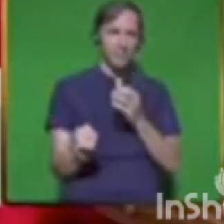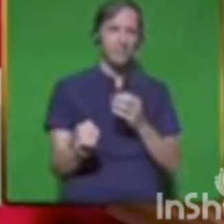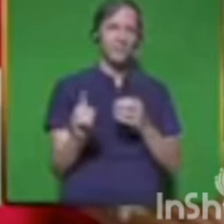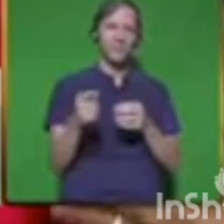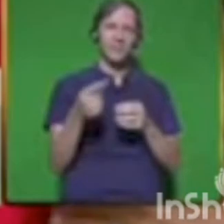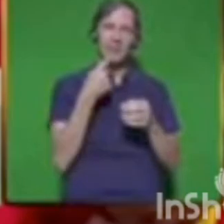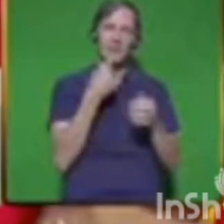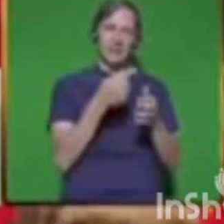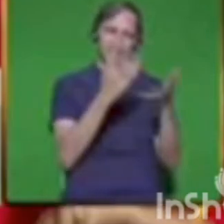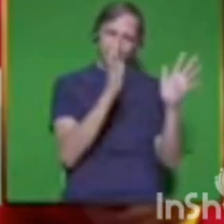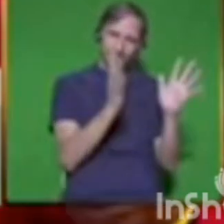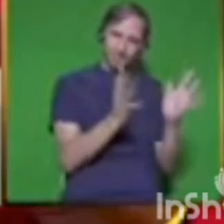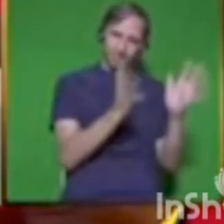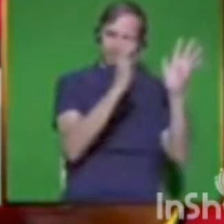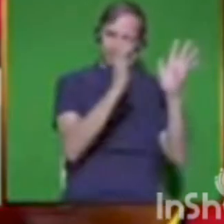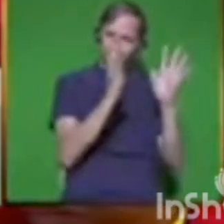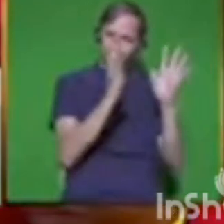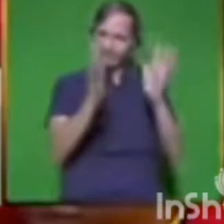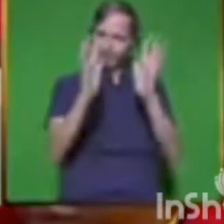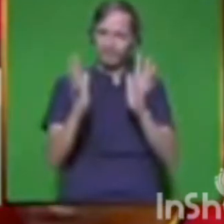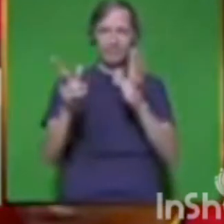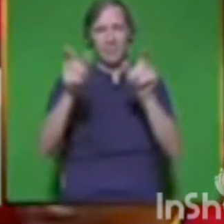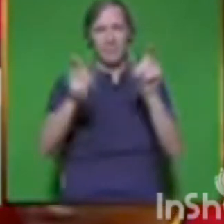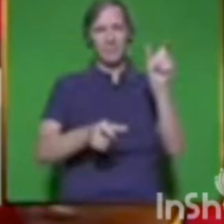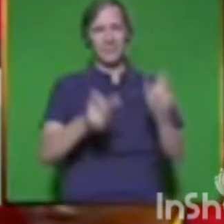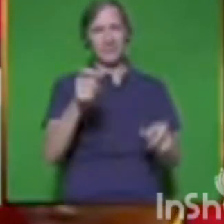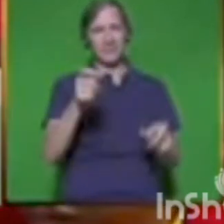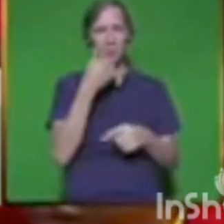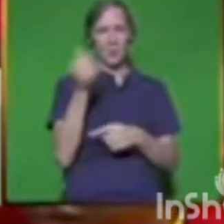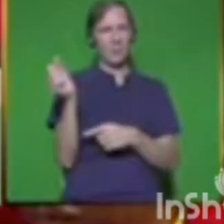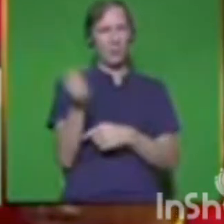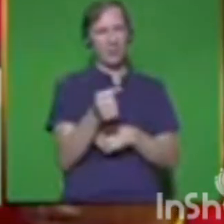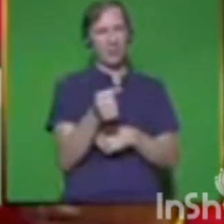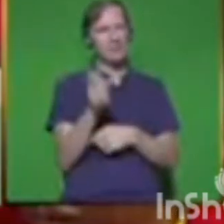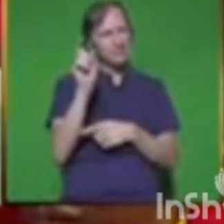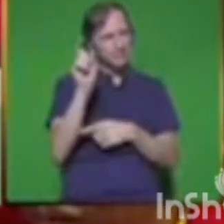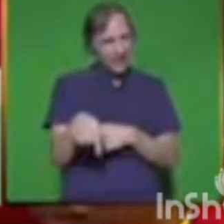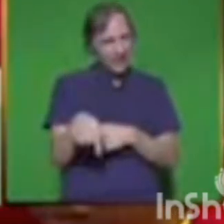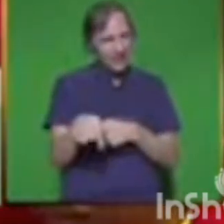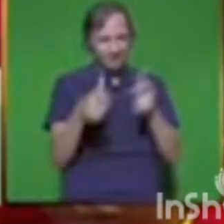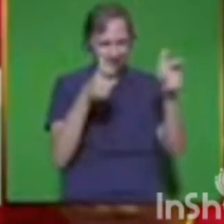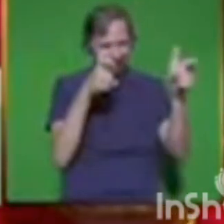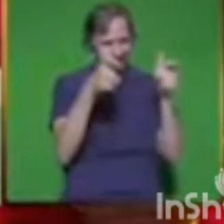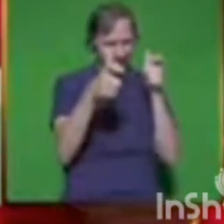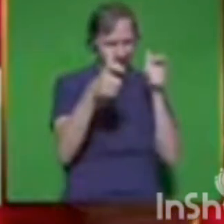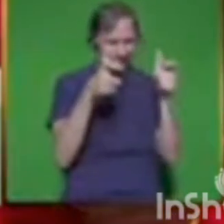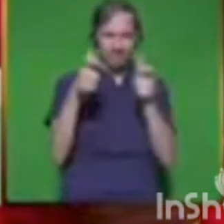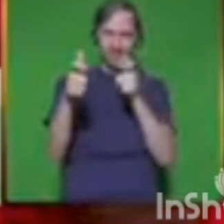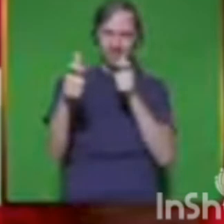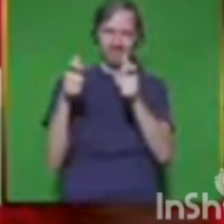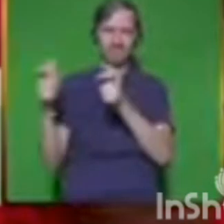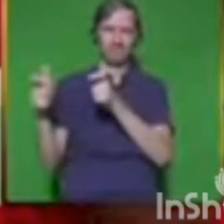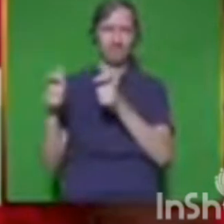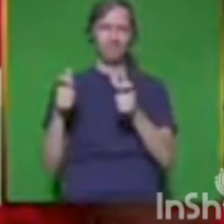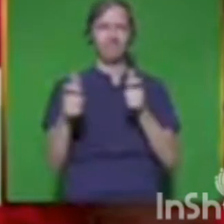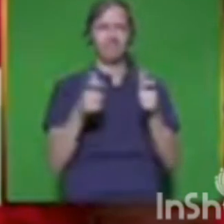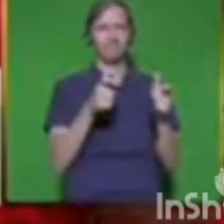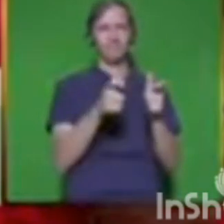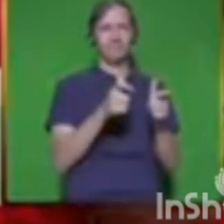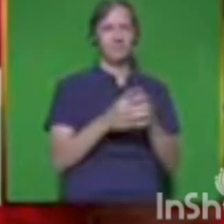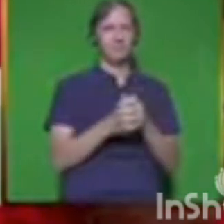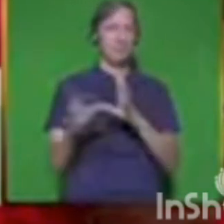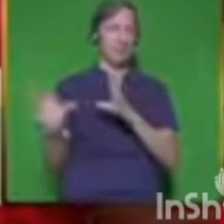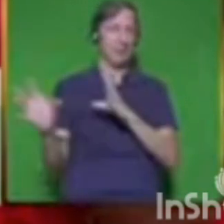praise those who have deployed him. At some point, there must be a reining in on the Minister of Sport and Culture. He doesn't make valuable contributions